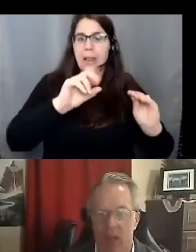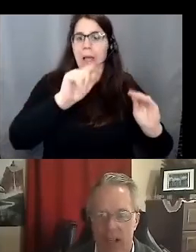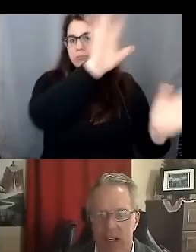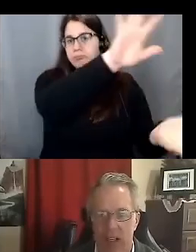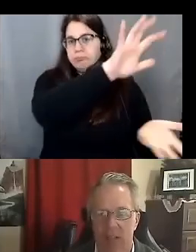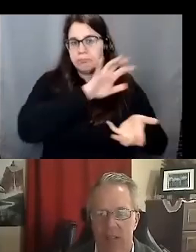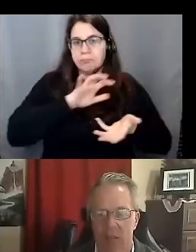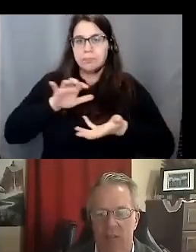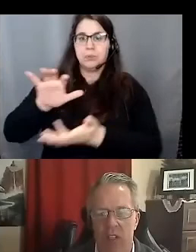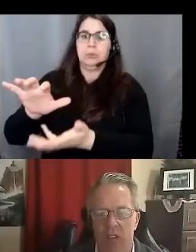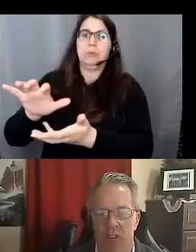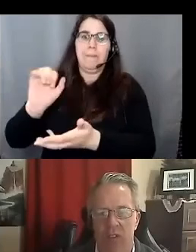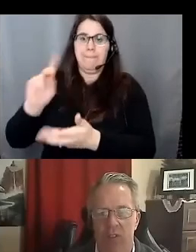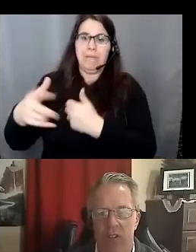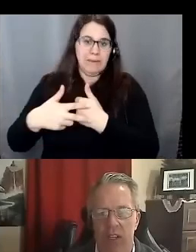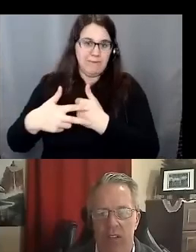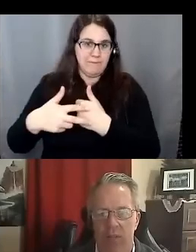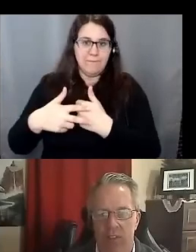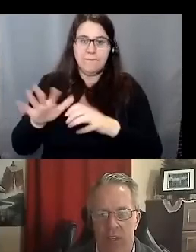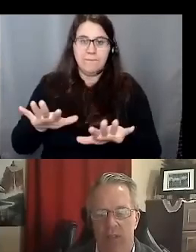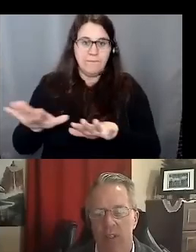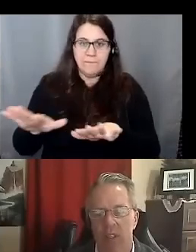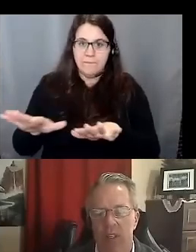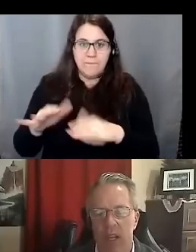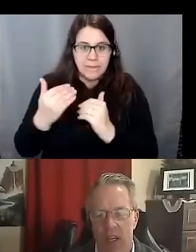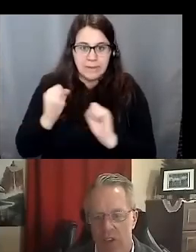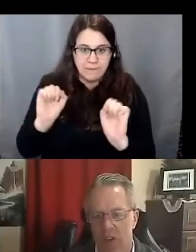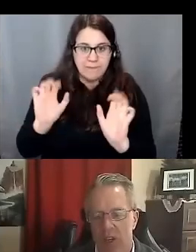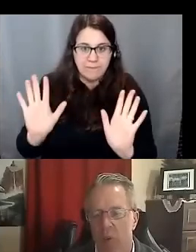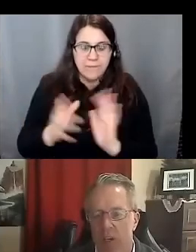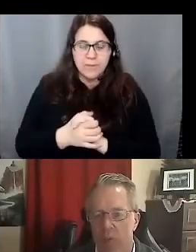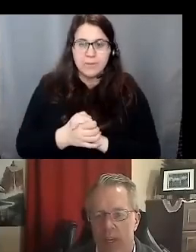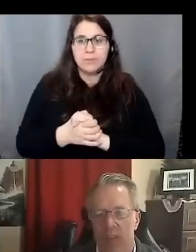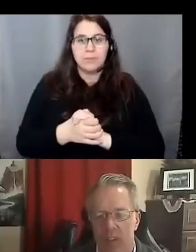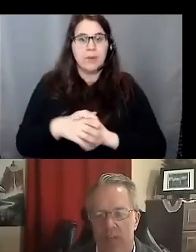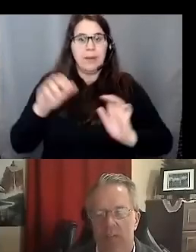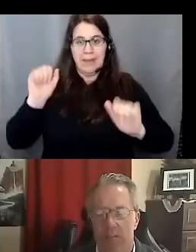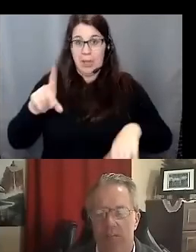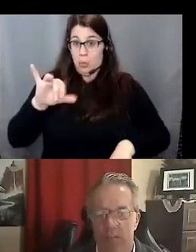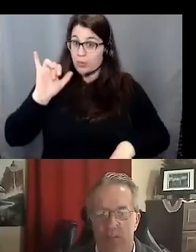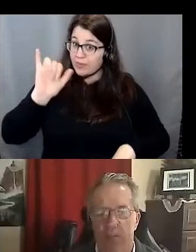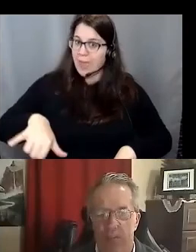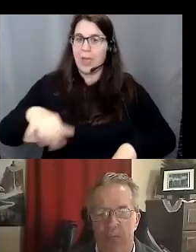maybe like a bank safe, something very conservative and safe, and you can do that twice per calendar year.